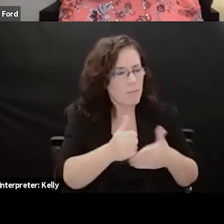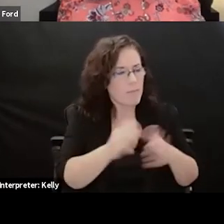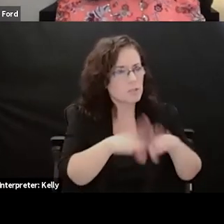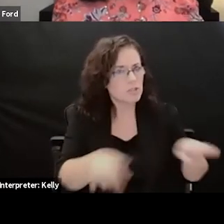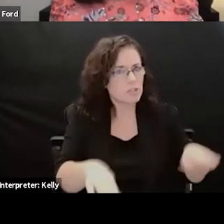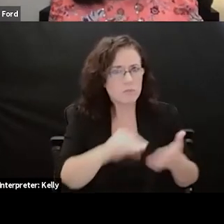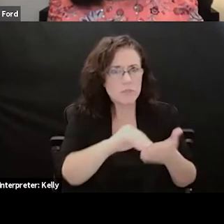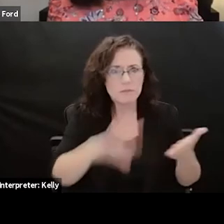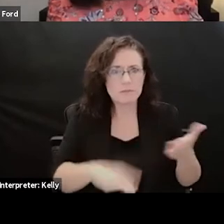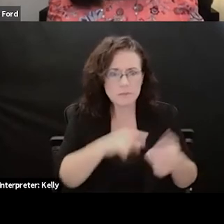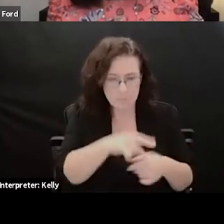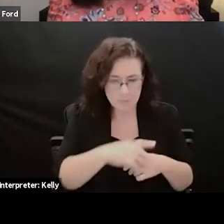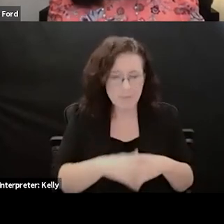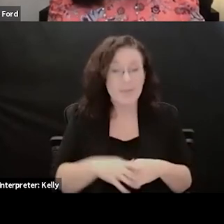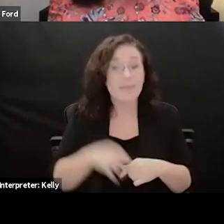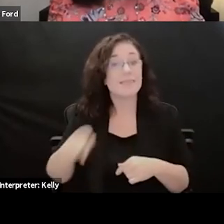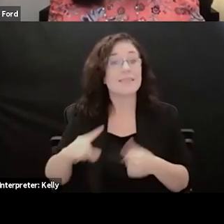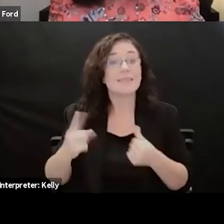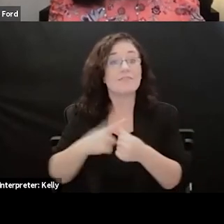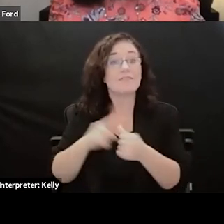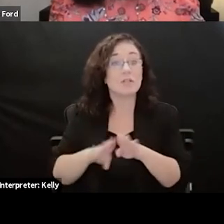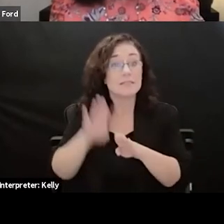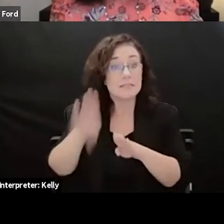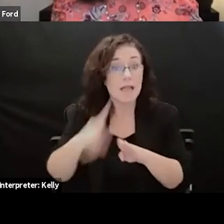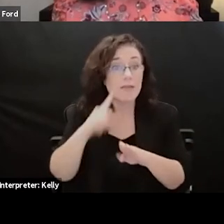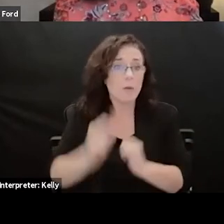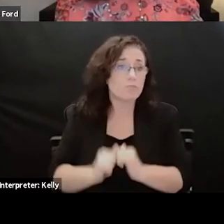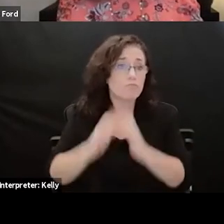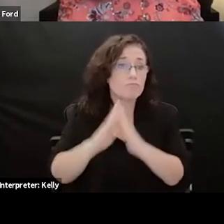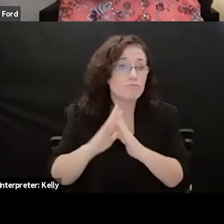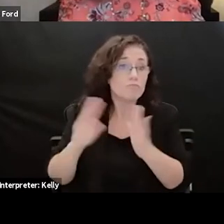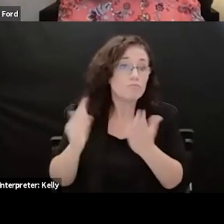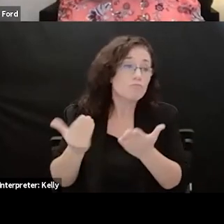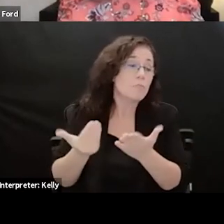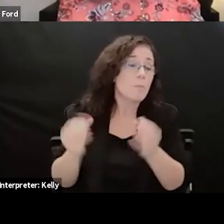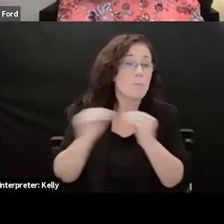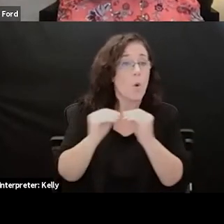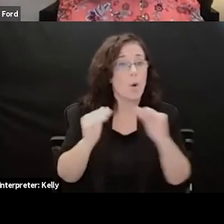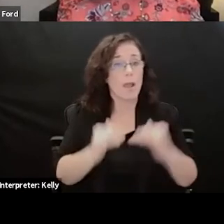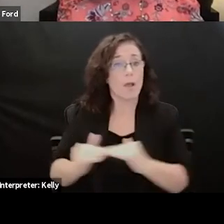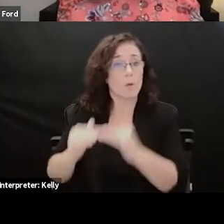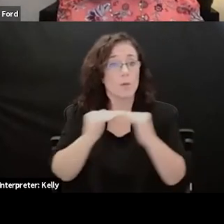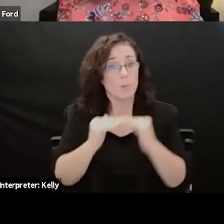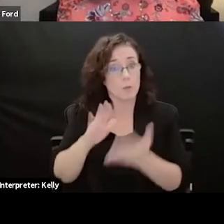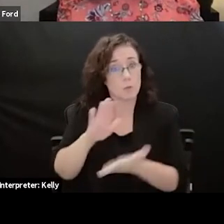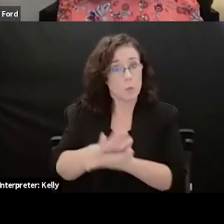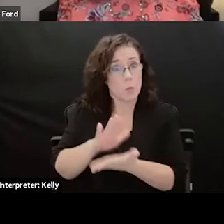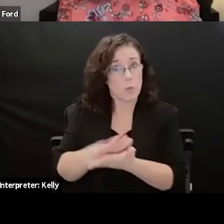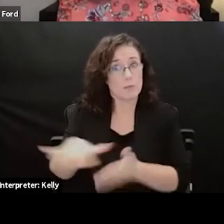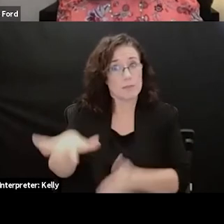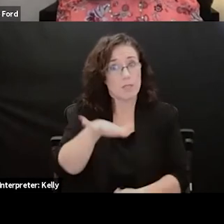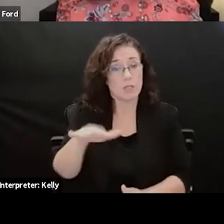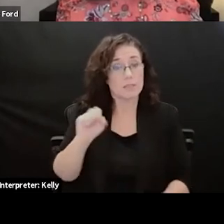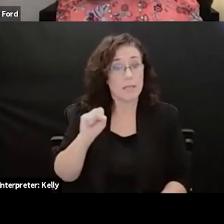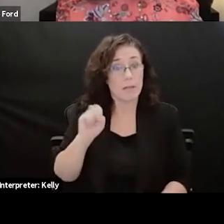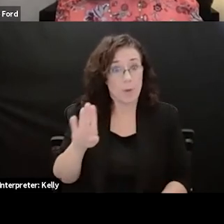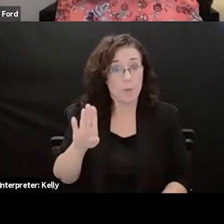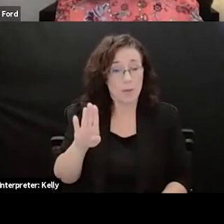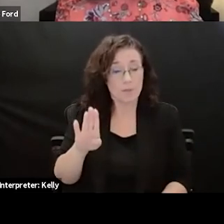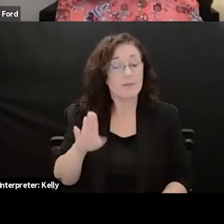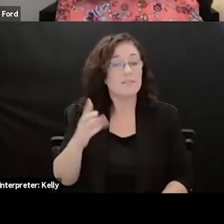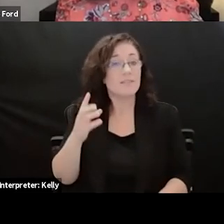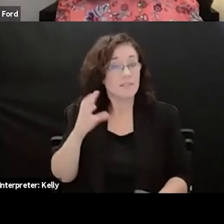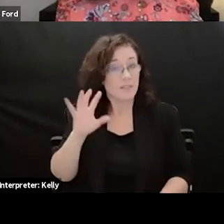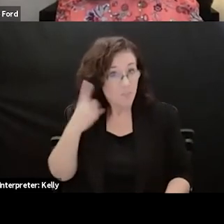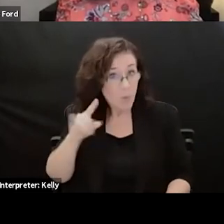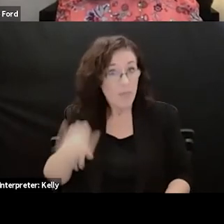step towards building more equitable schools in santa barbara because of this i am in support of this resolution and i ask that it be